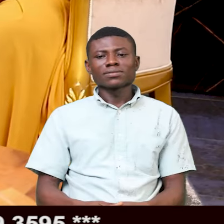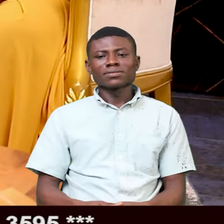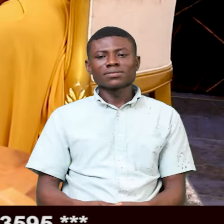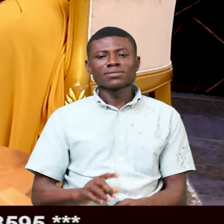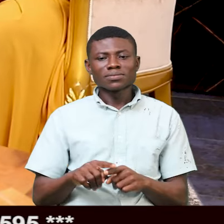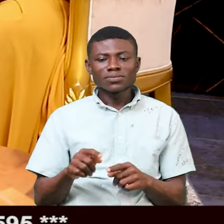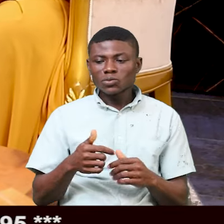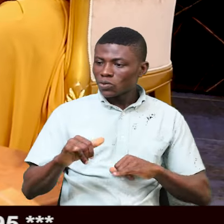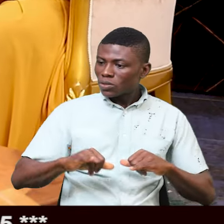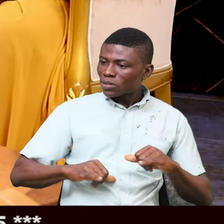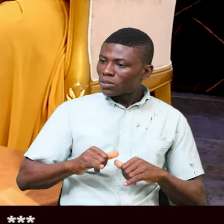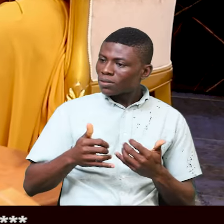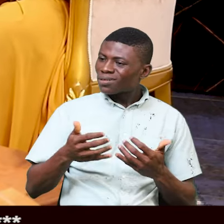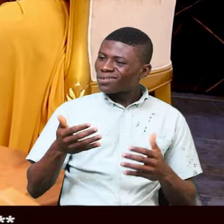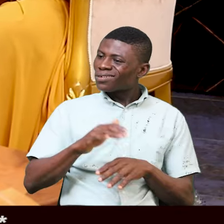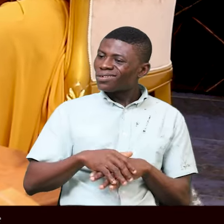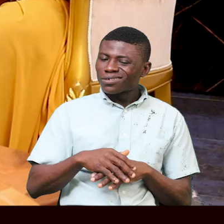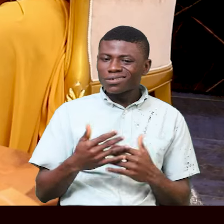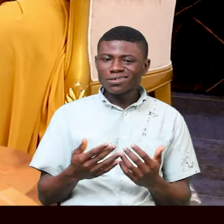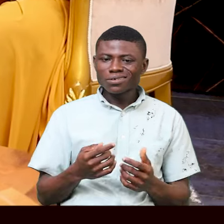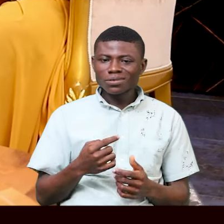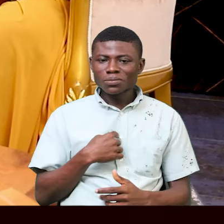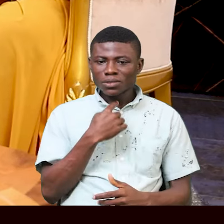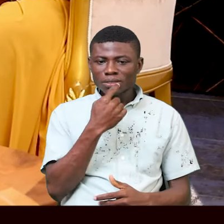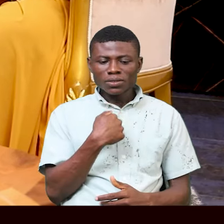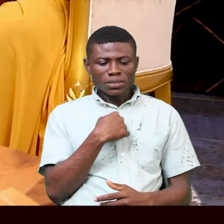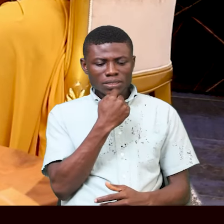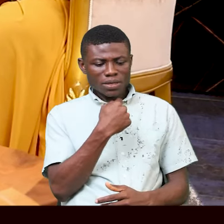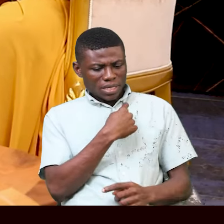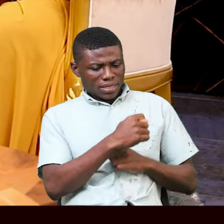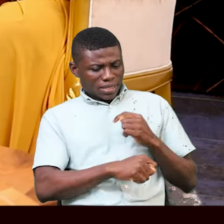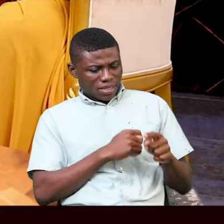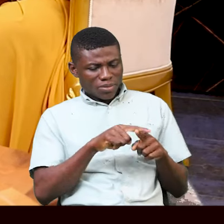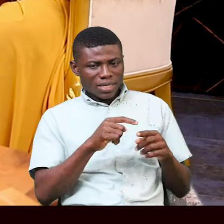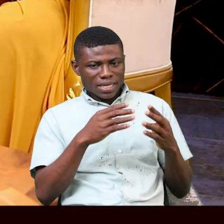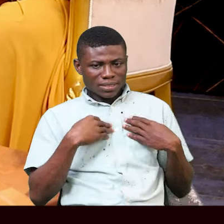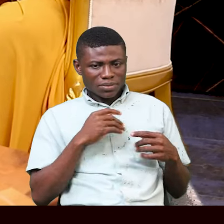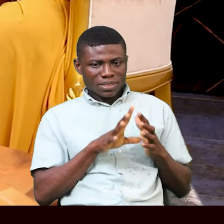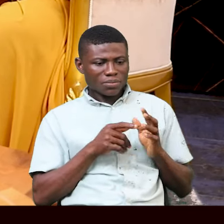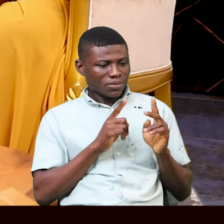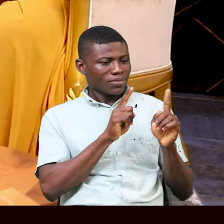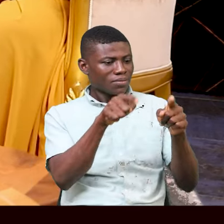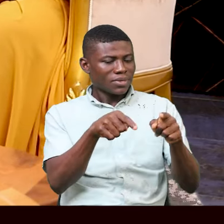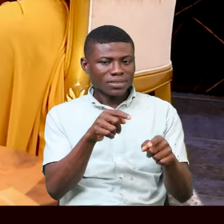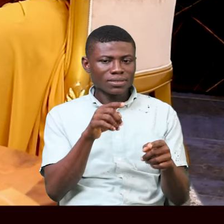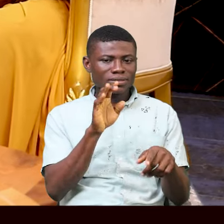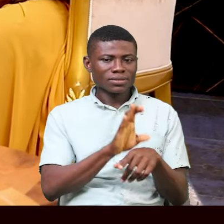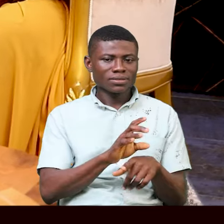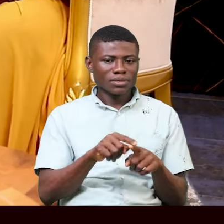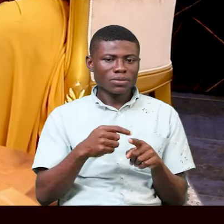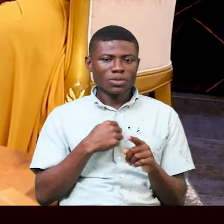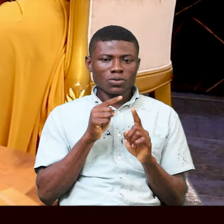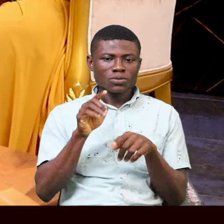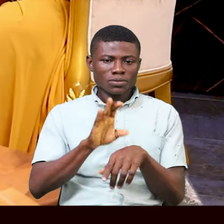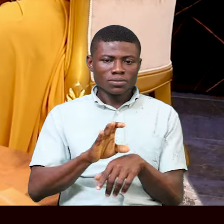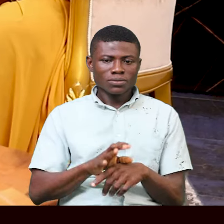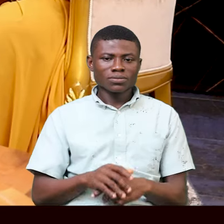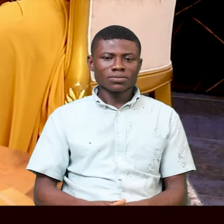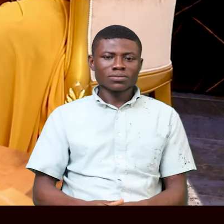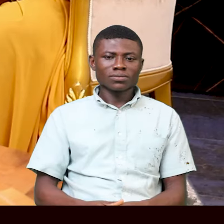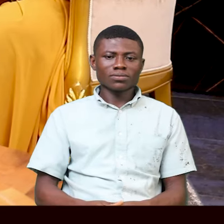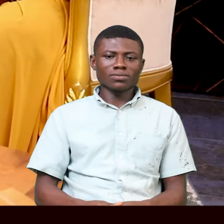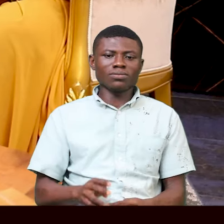Papa, who flex the goodness of saying? Ah, I can't say you my type. Openness, one of the Miracaba. But Papa said, I was so quite sorry. Who she